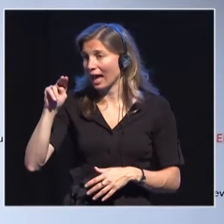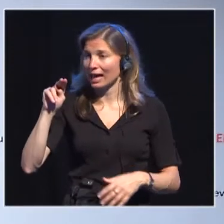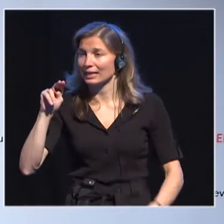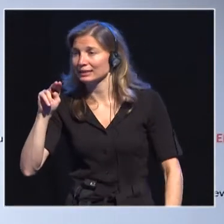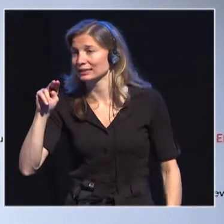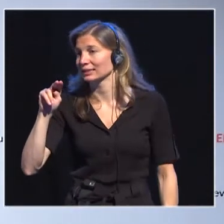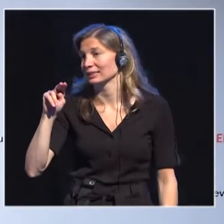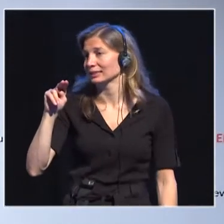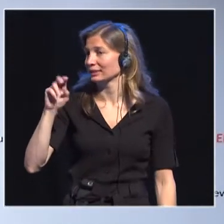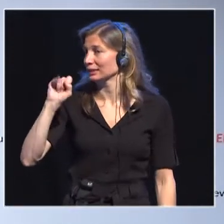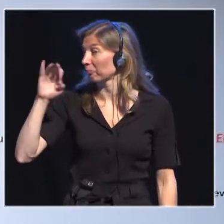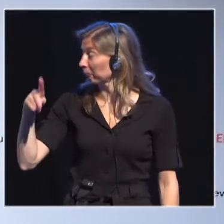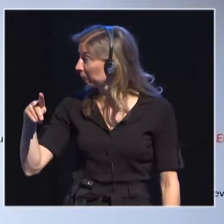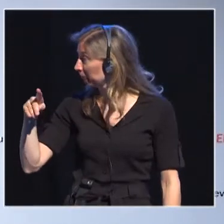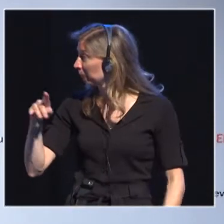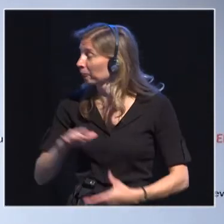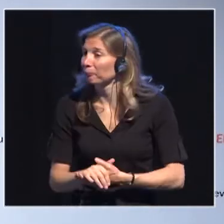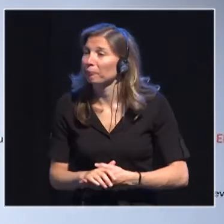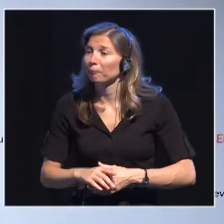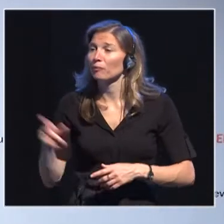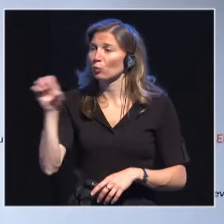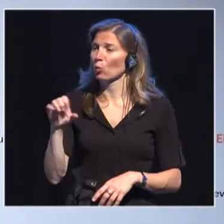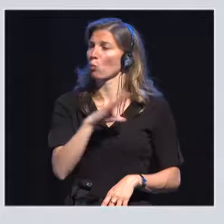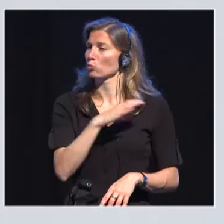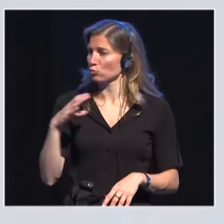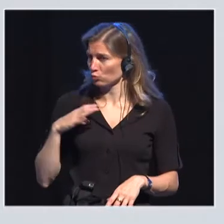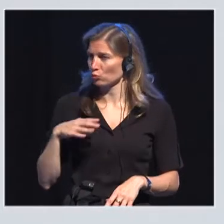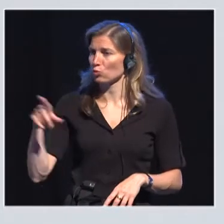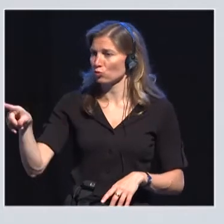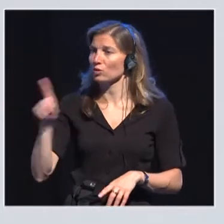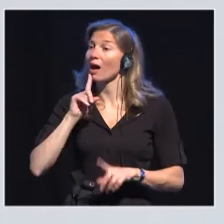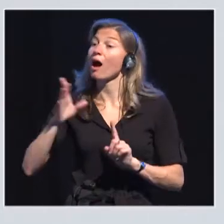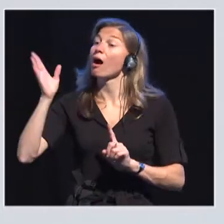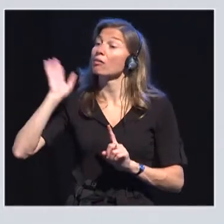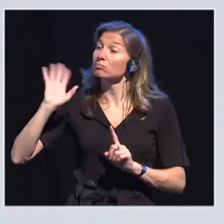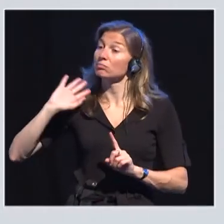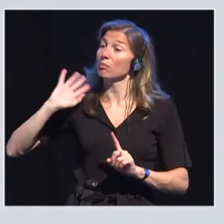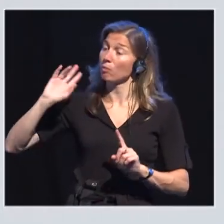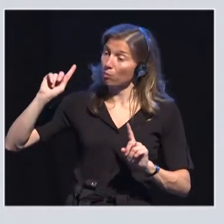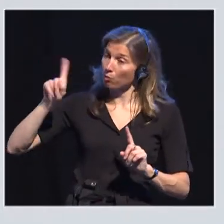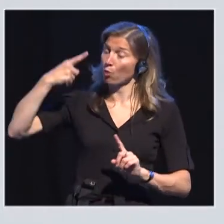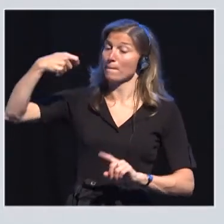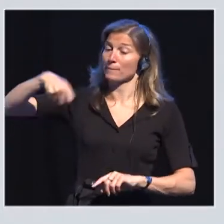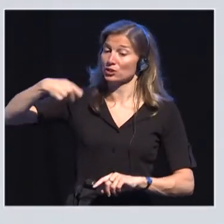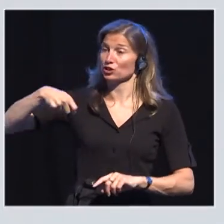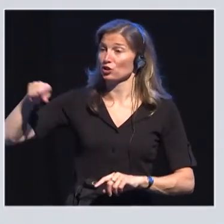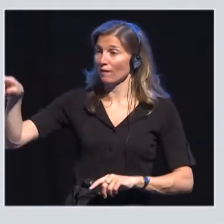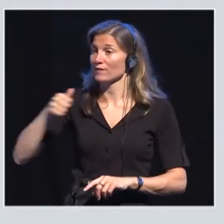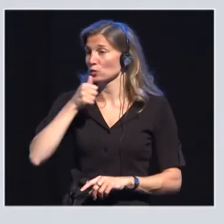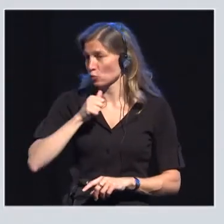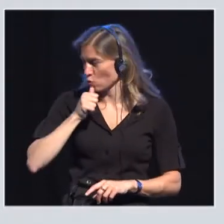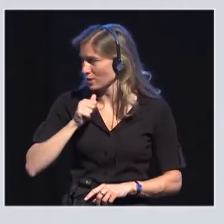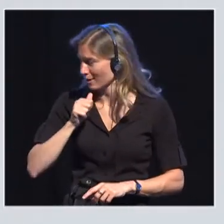at the European Commission, and he also used to be the Prime Minister of Estonia. We're very honored to have him here, as he was